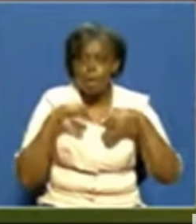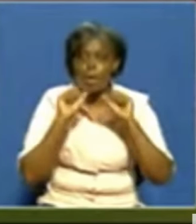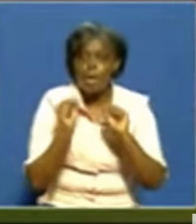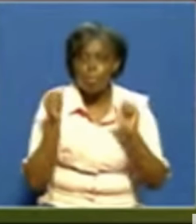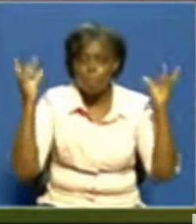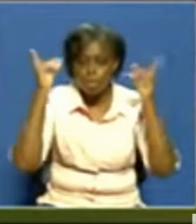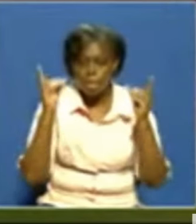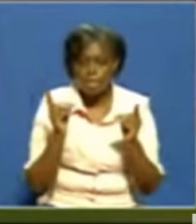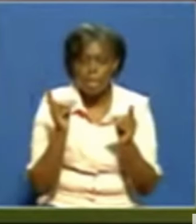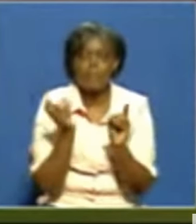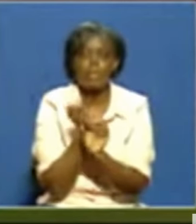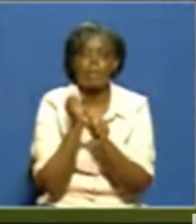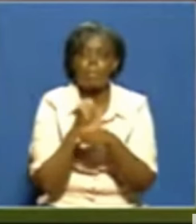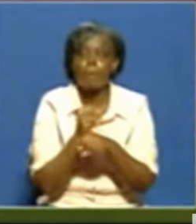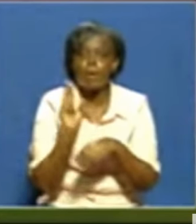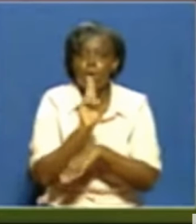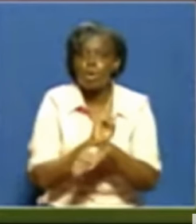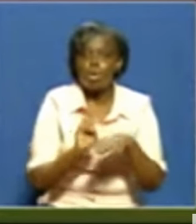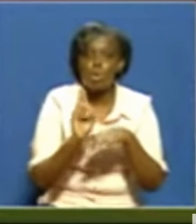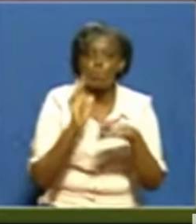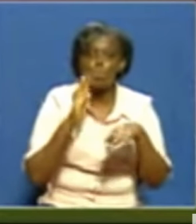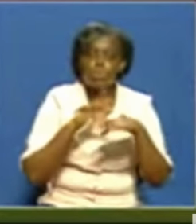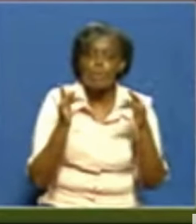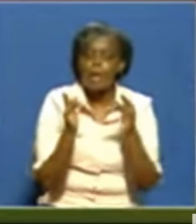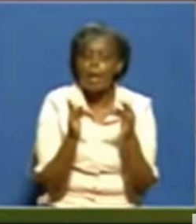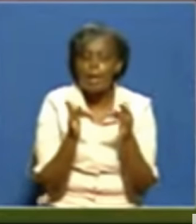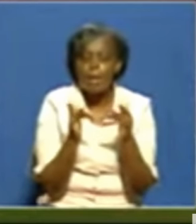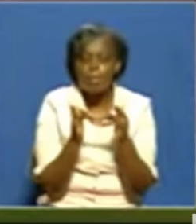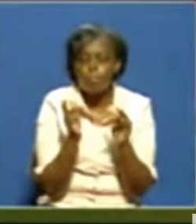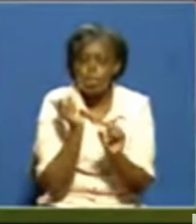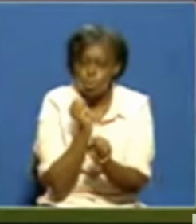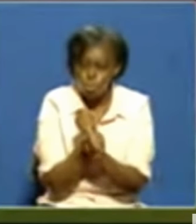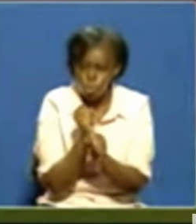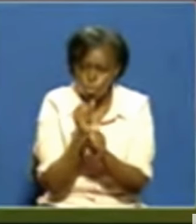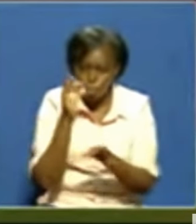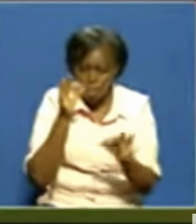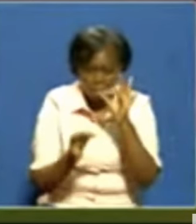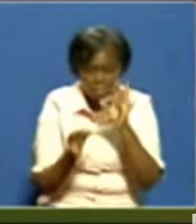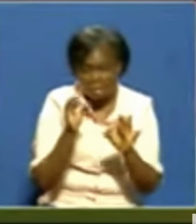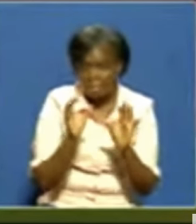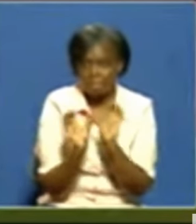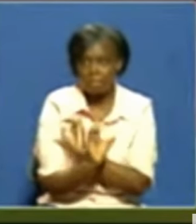decisions? Because I think when we use websites, we're actually not doing justice